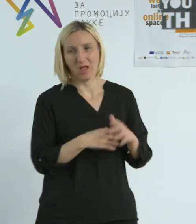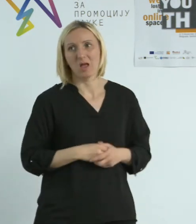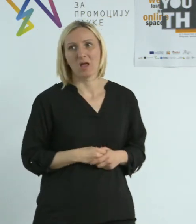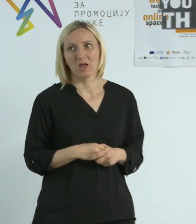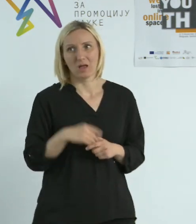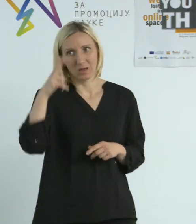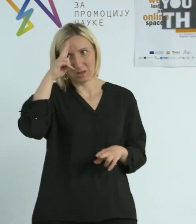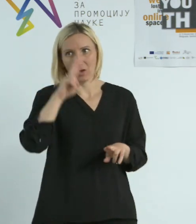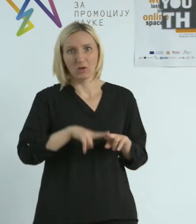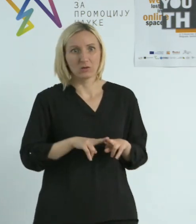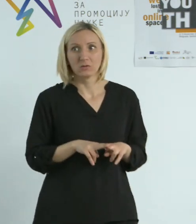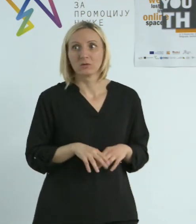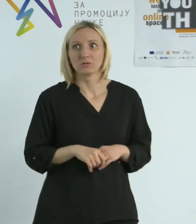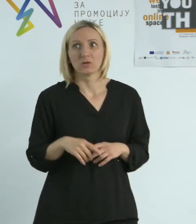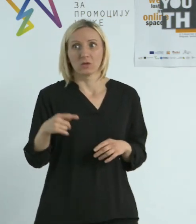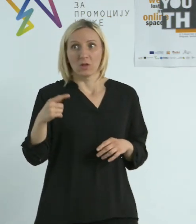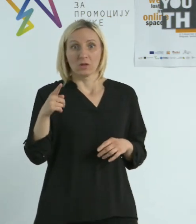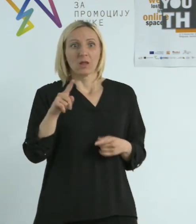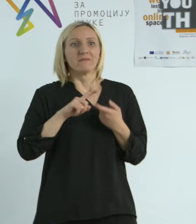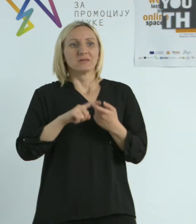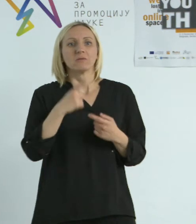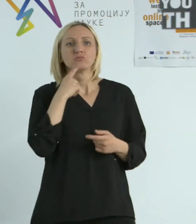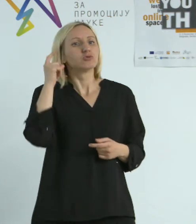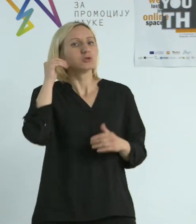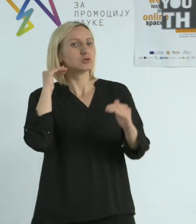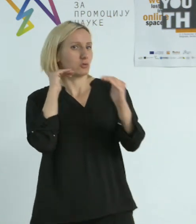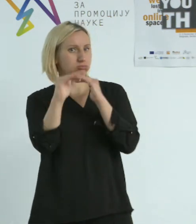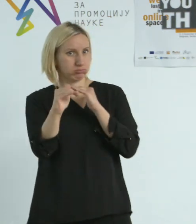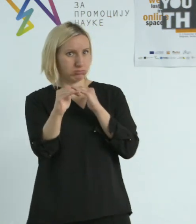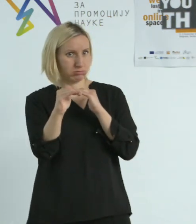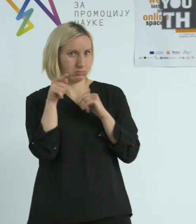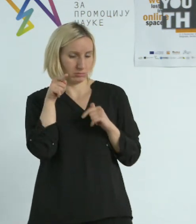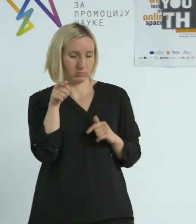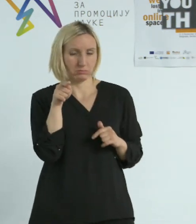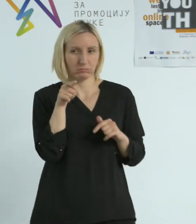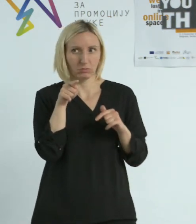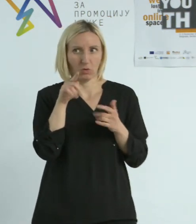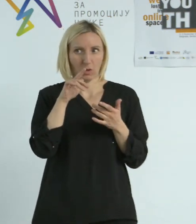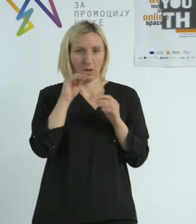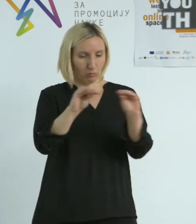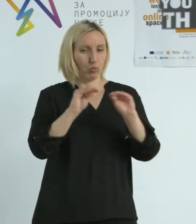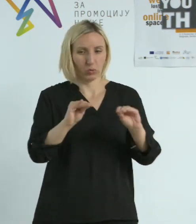decided to make an online course about gender equality. Just a second.